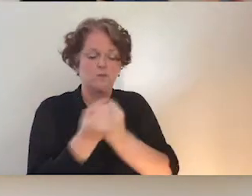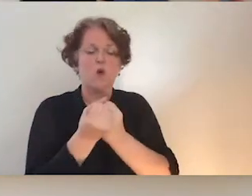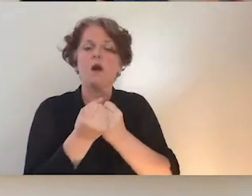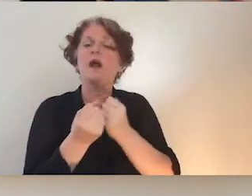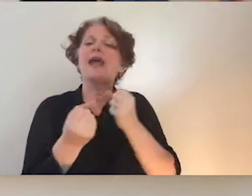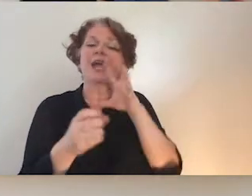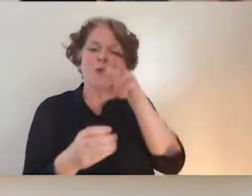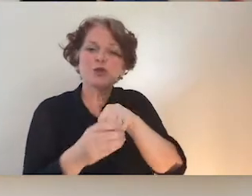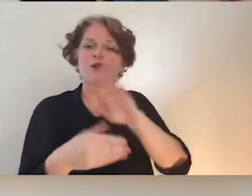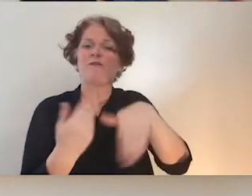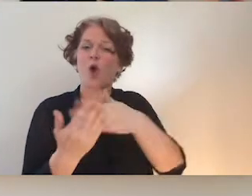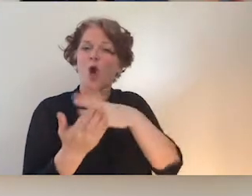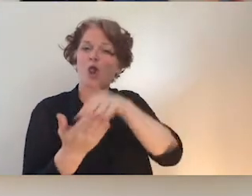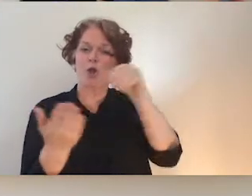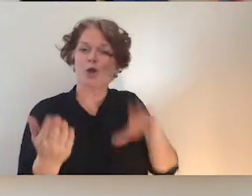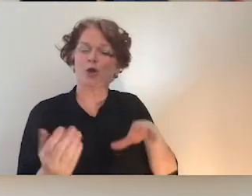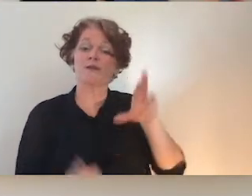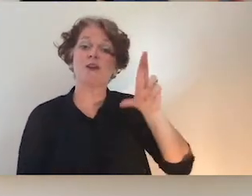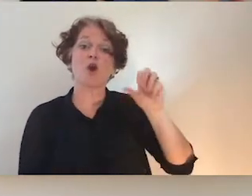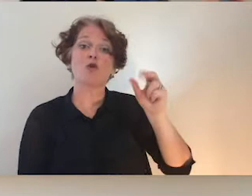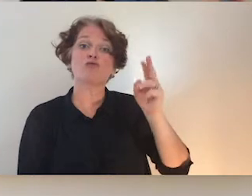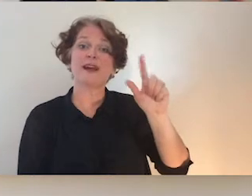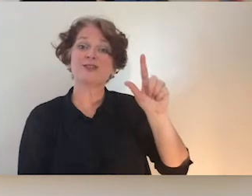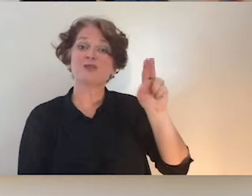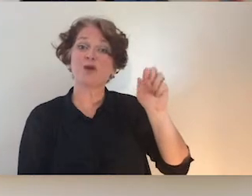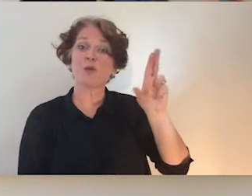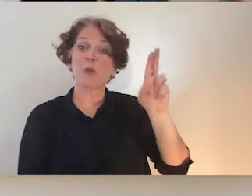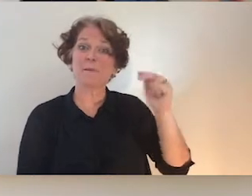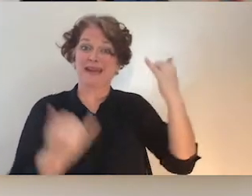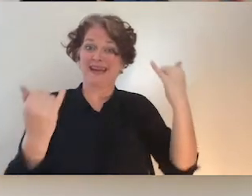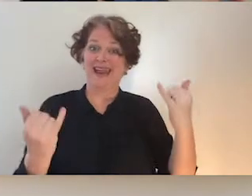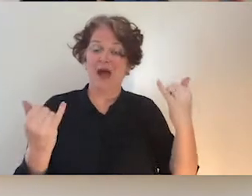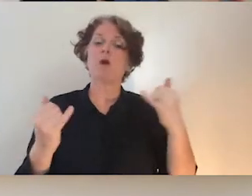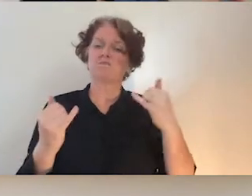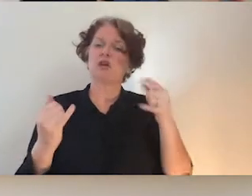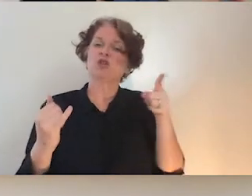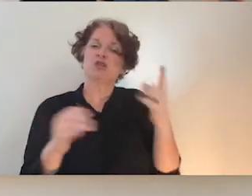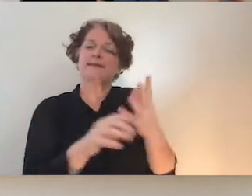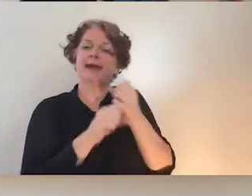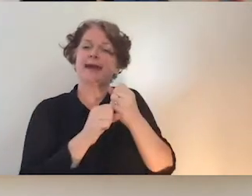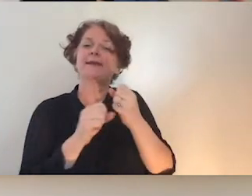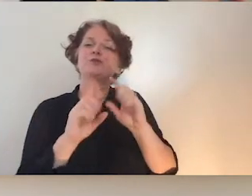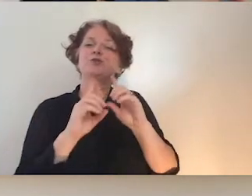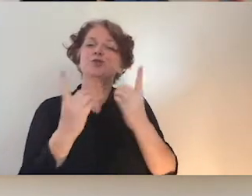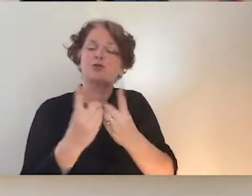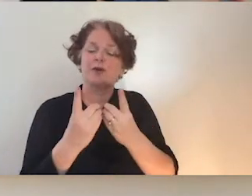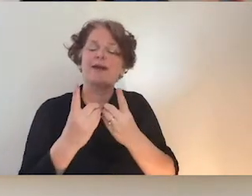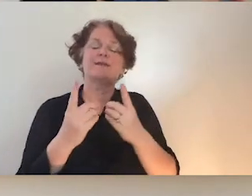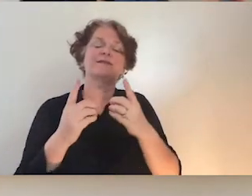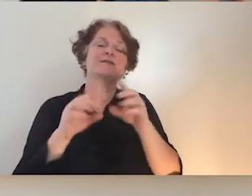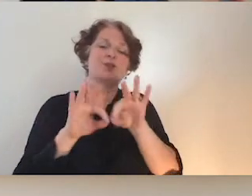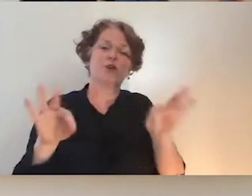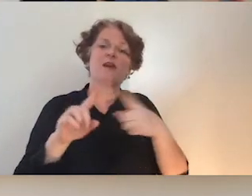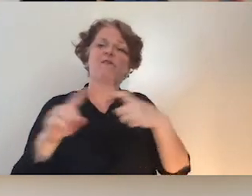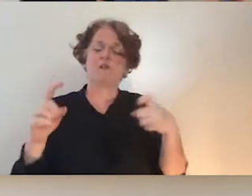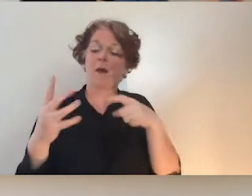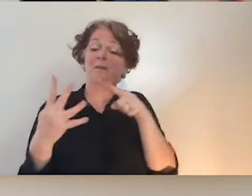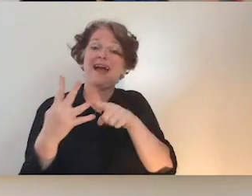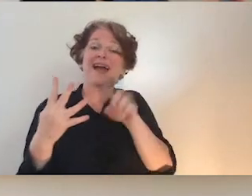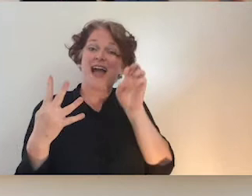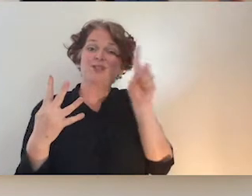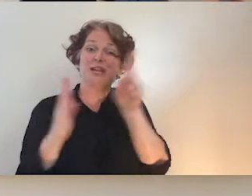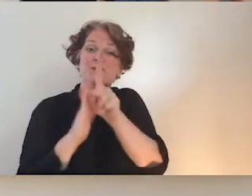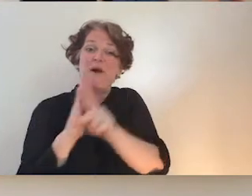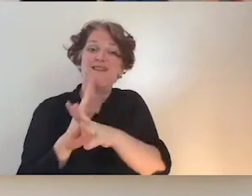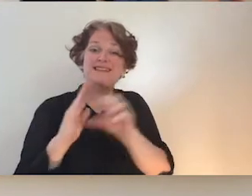education, and champion inclusion for all learners. And now, Rachel Norman, who is receiving her master's degree from the